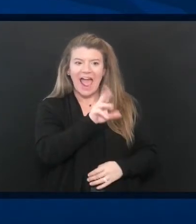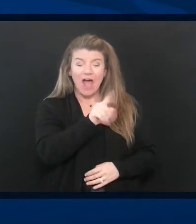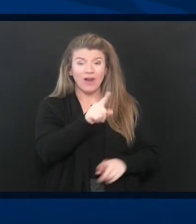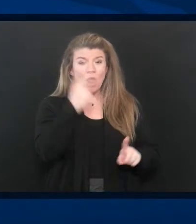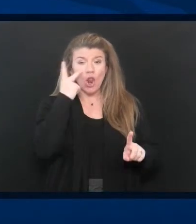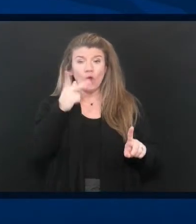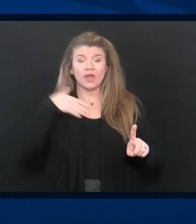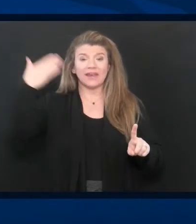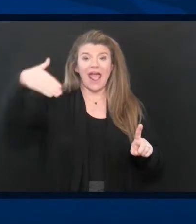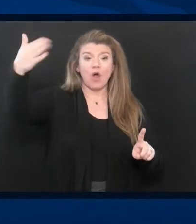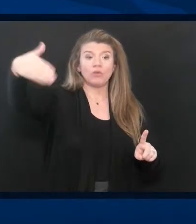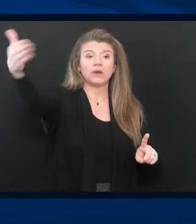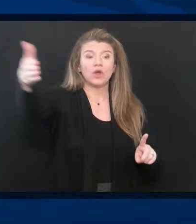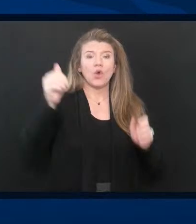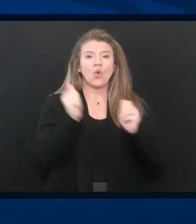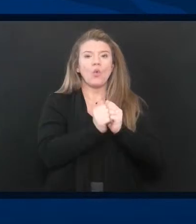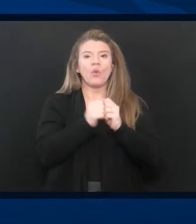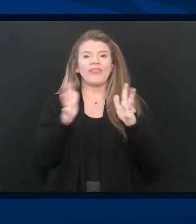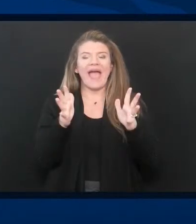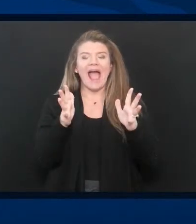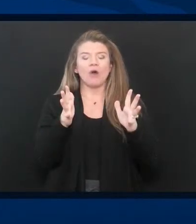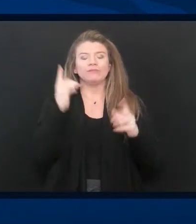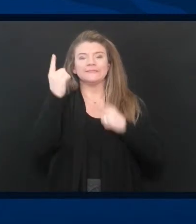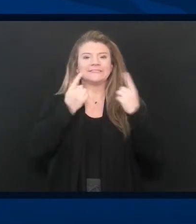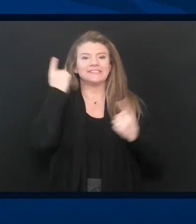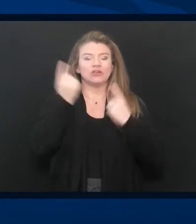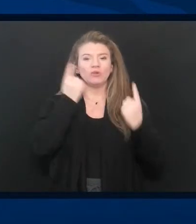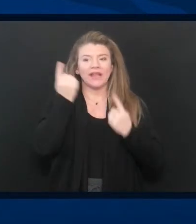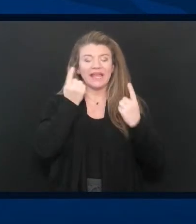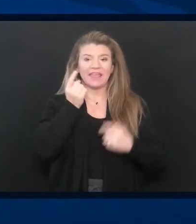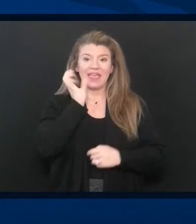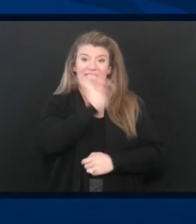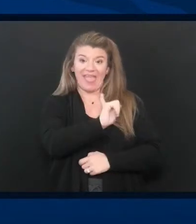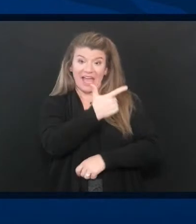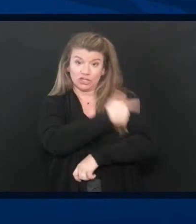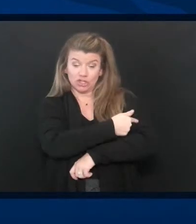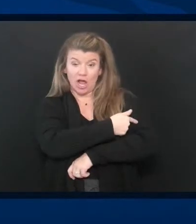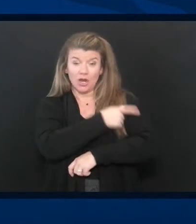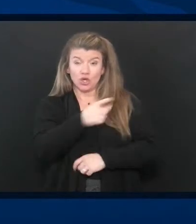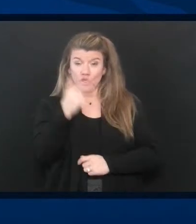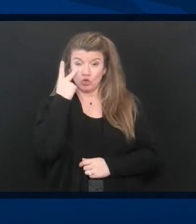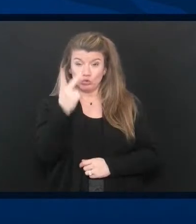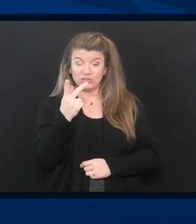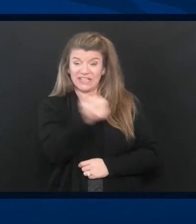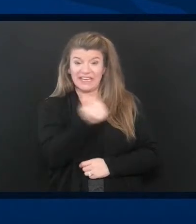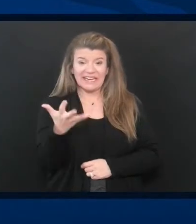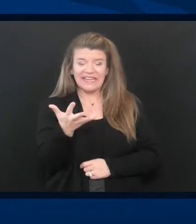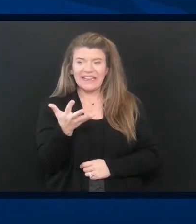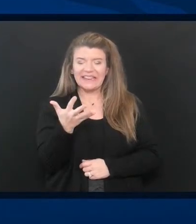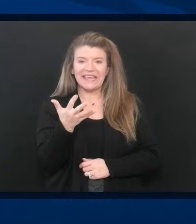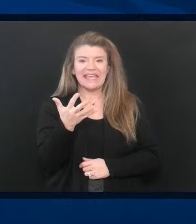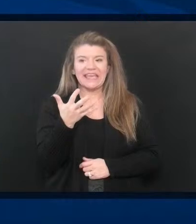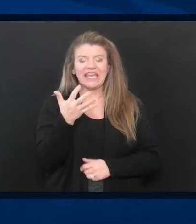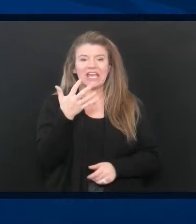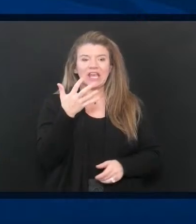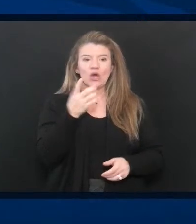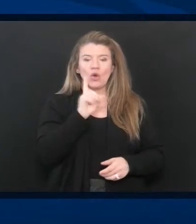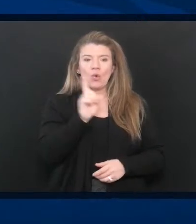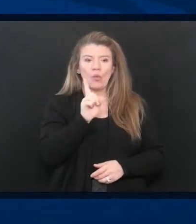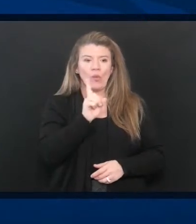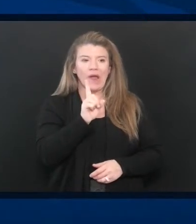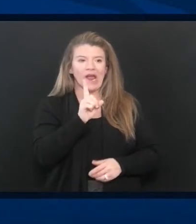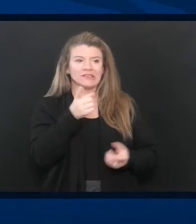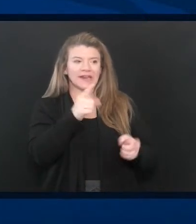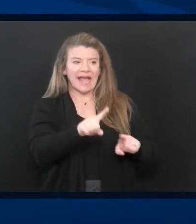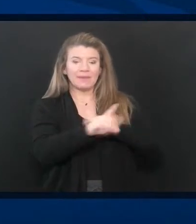line without even considering AstraZeneca, do you see anything where in the fall, before we send kids back